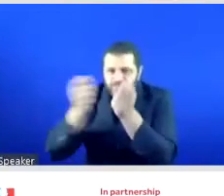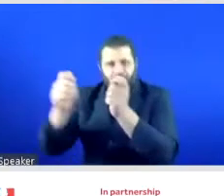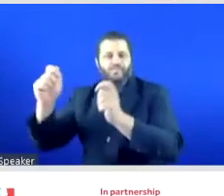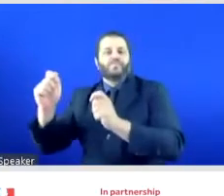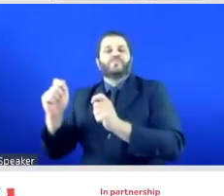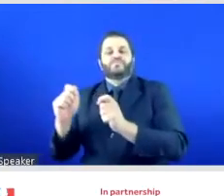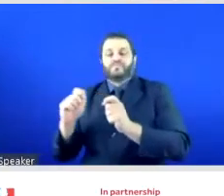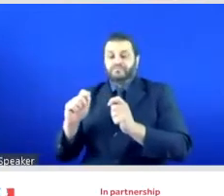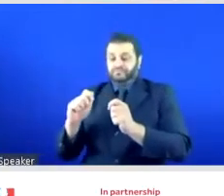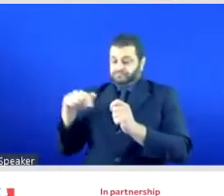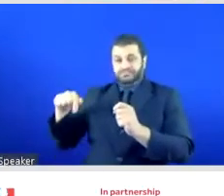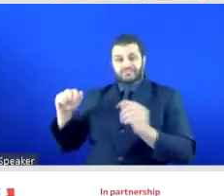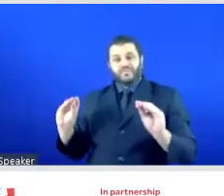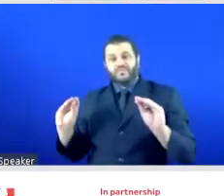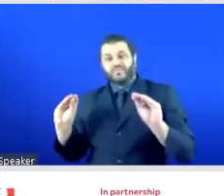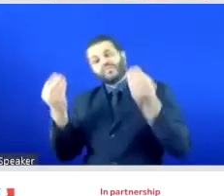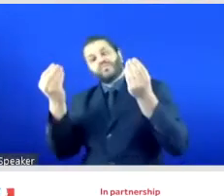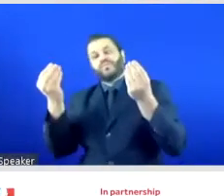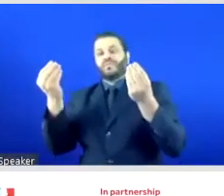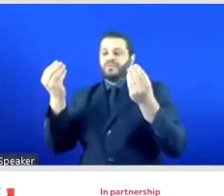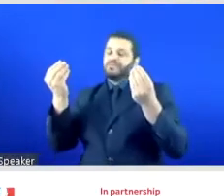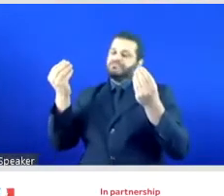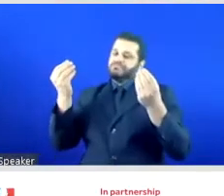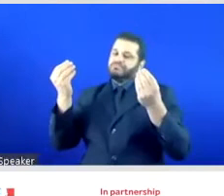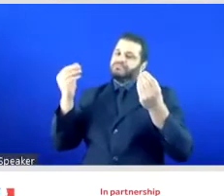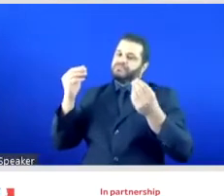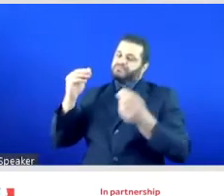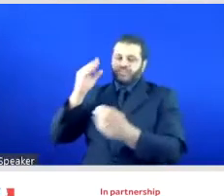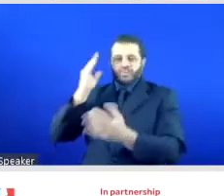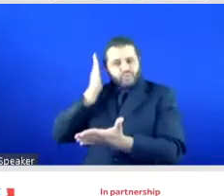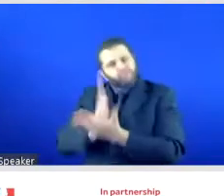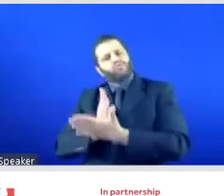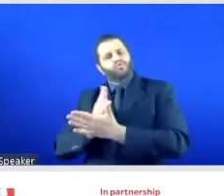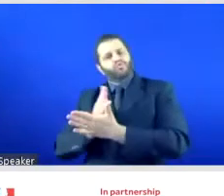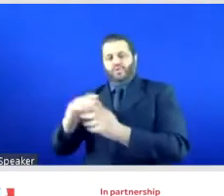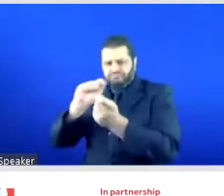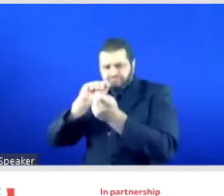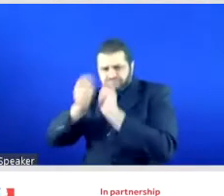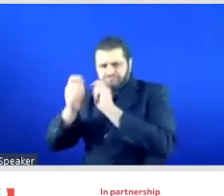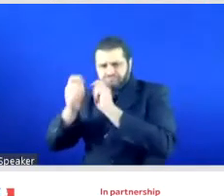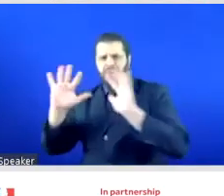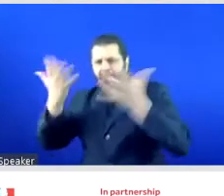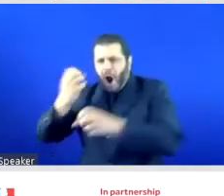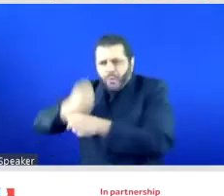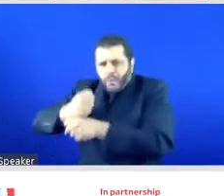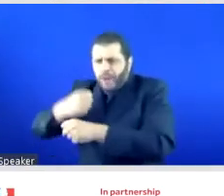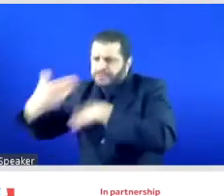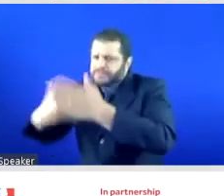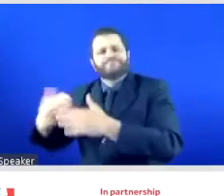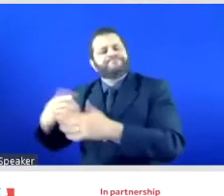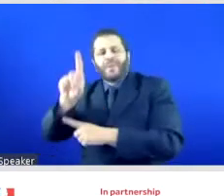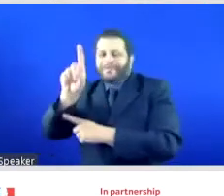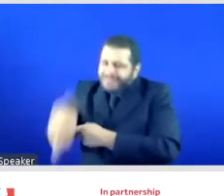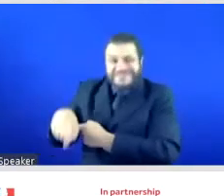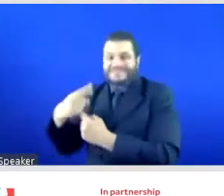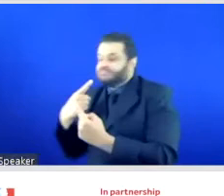dialogue. Older people, businesses, corporates need to be willing and ready to have conversations with young people. You know,